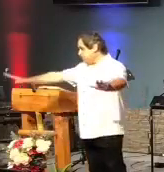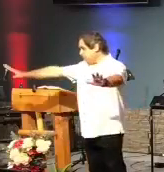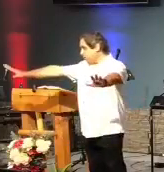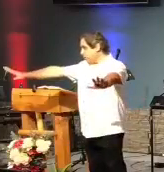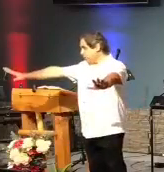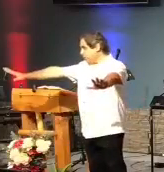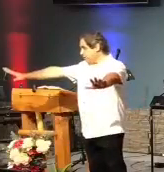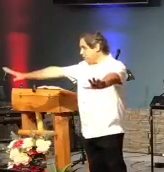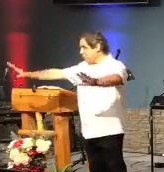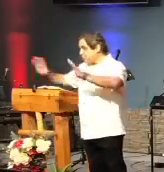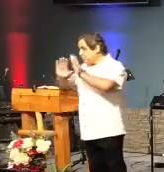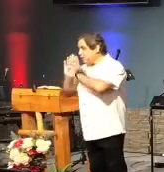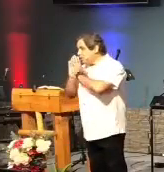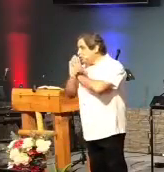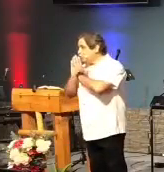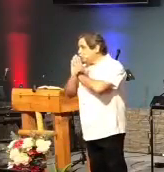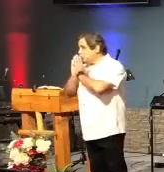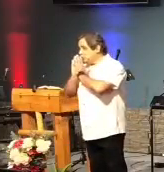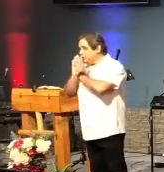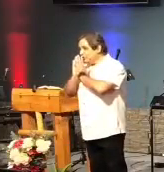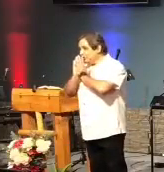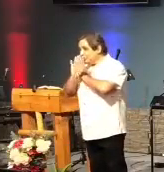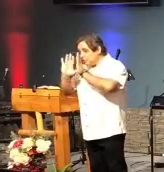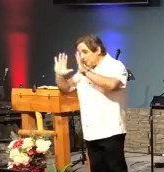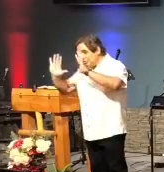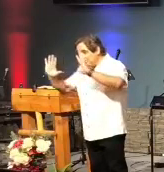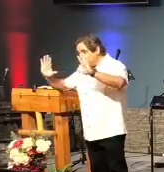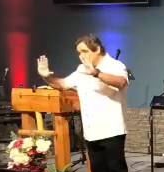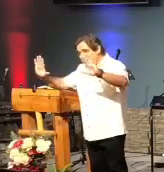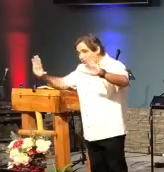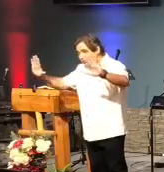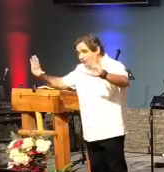Be still. In other words,